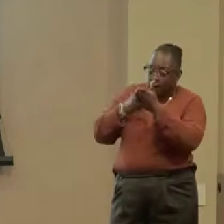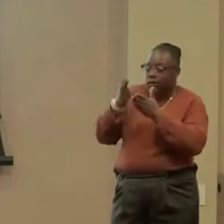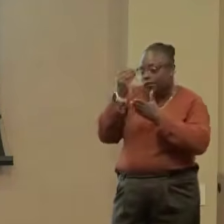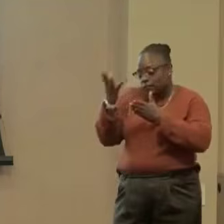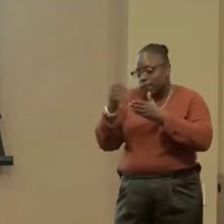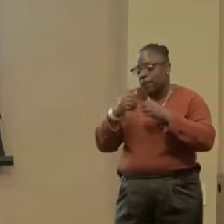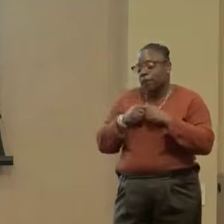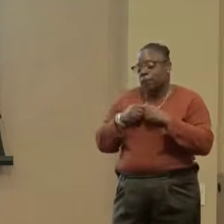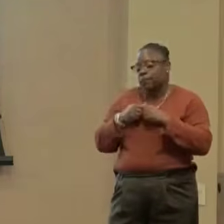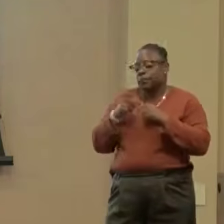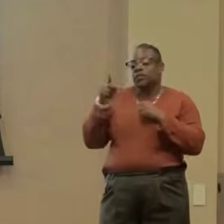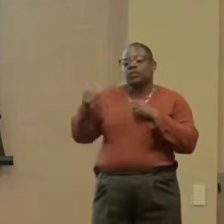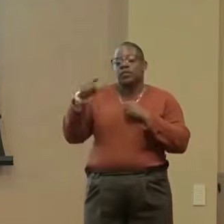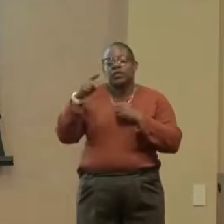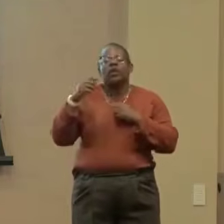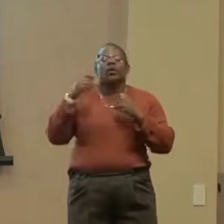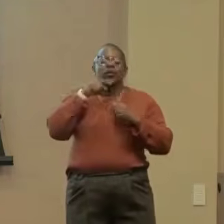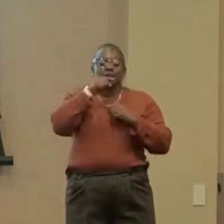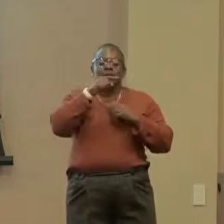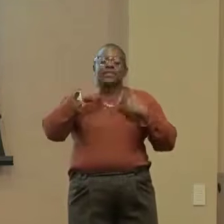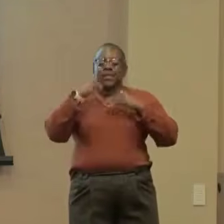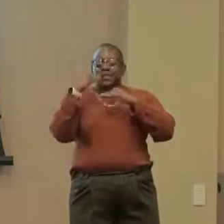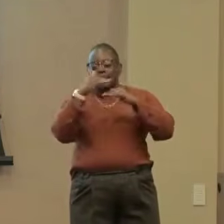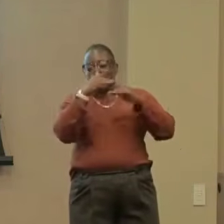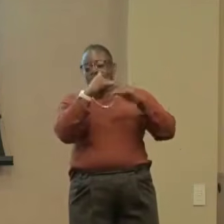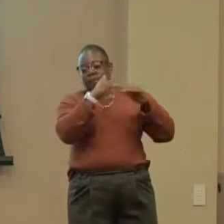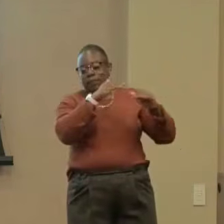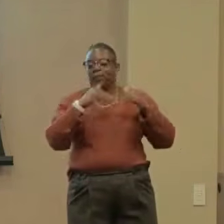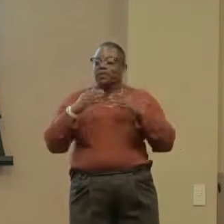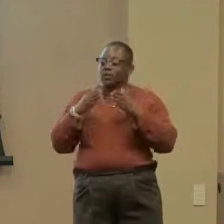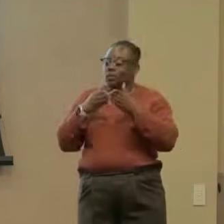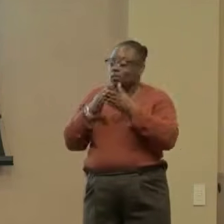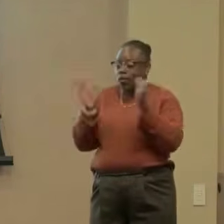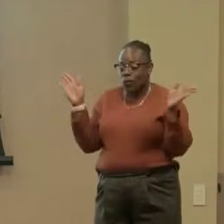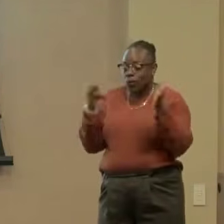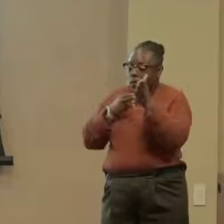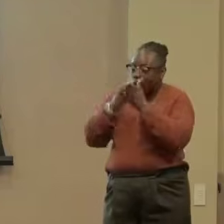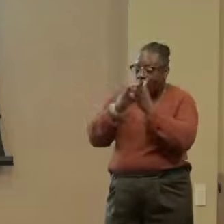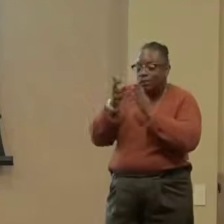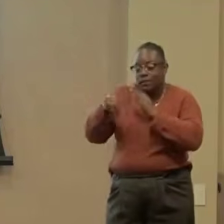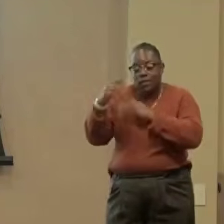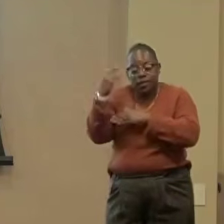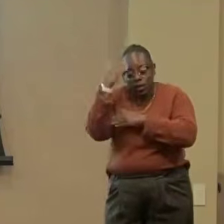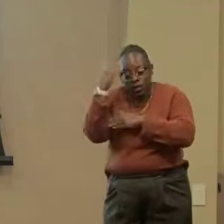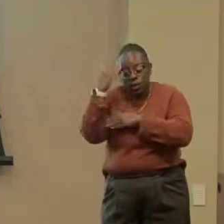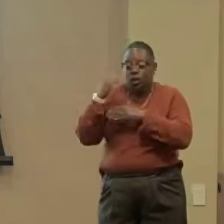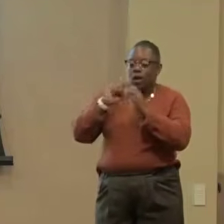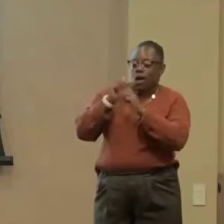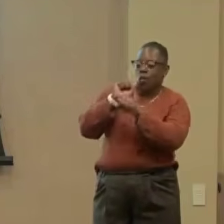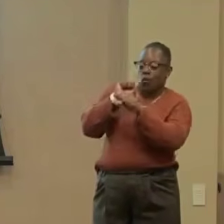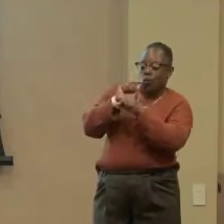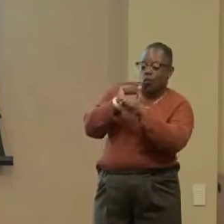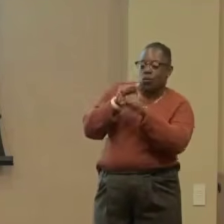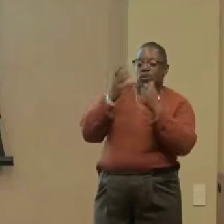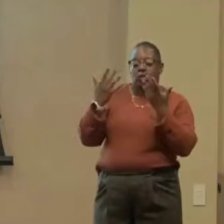them, so they know your limitations and you can be transparent with them, and they know how you can work. And